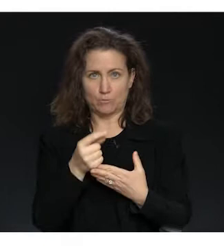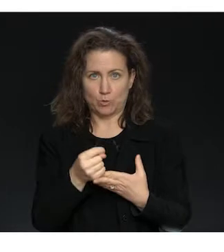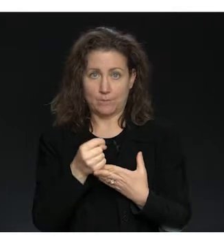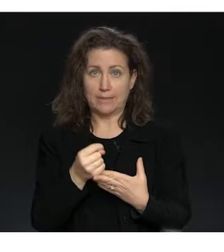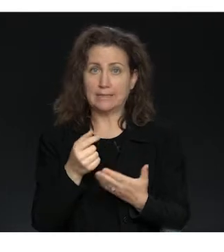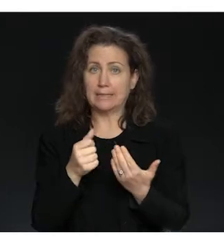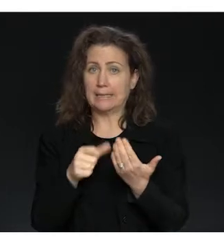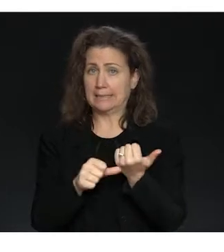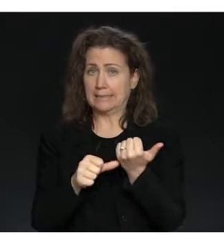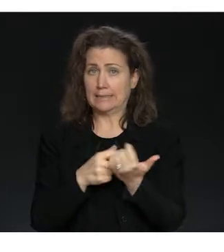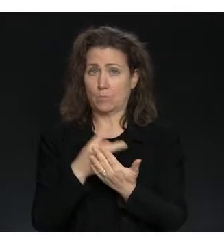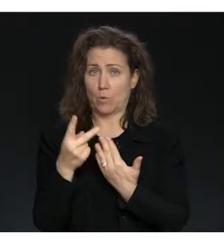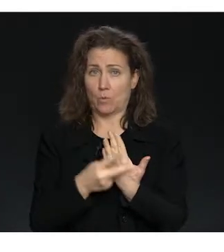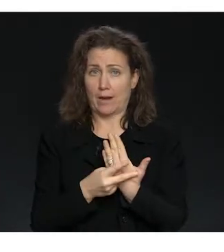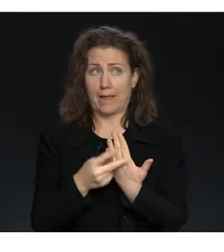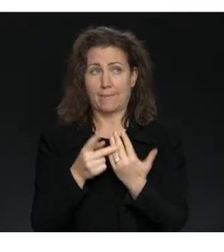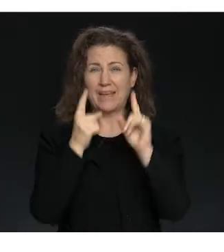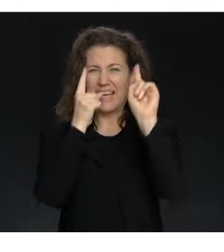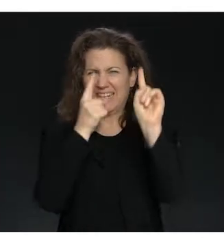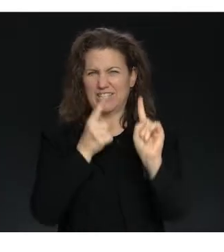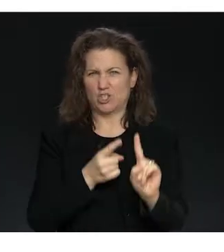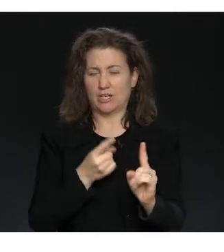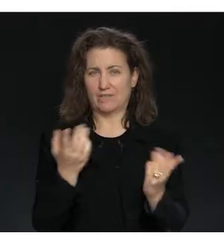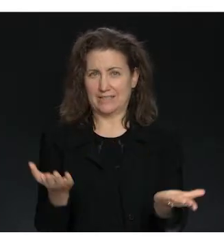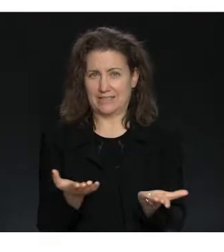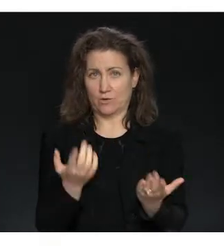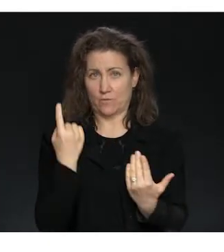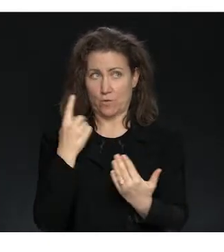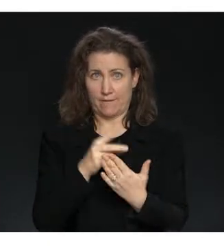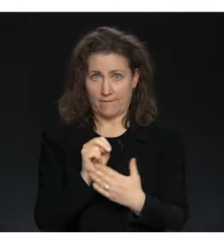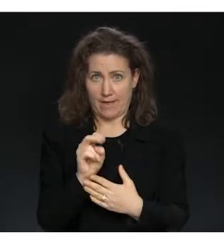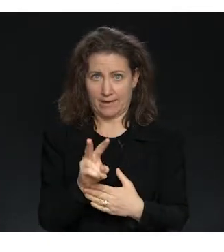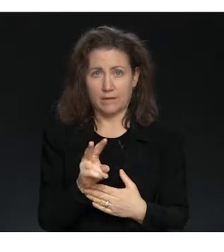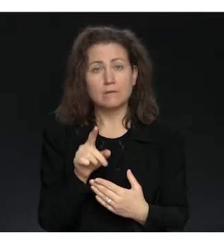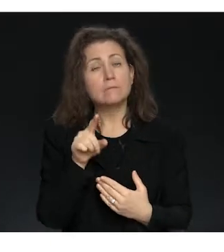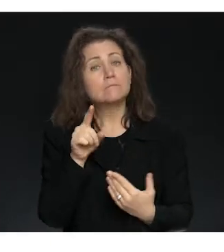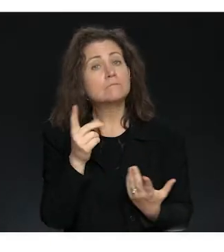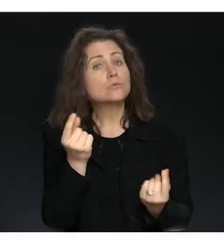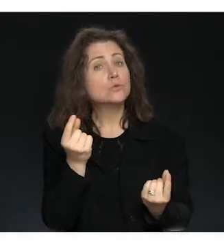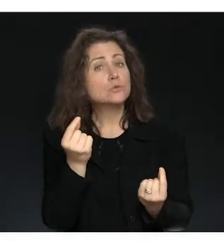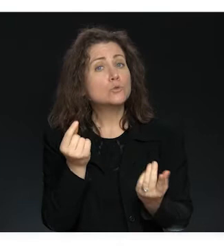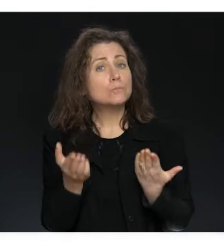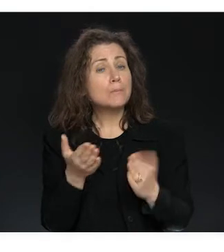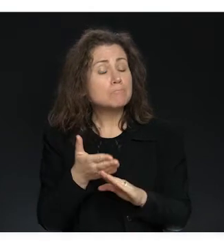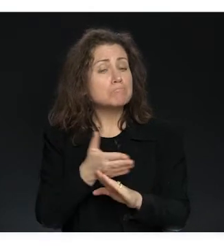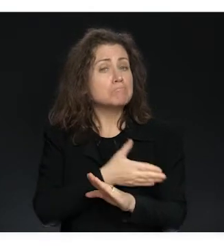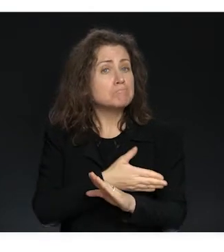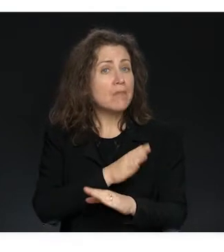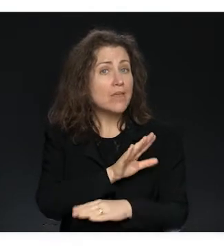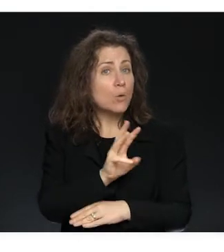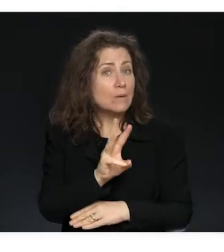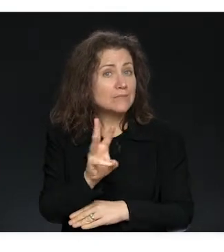in Nevada. What you may want to do is check out their website at